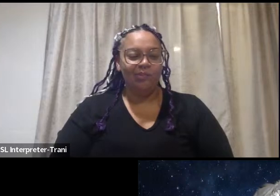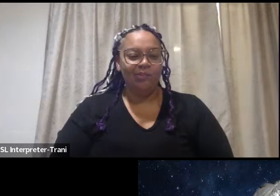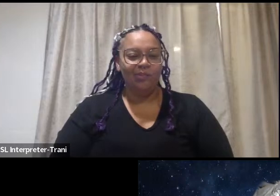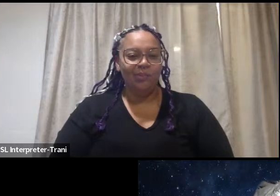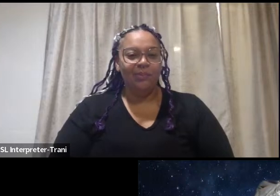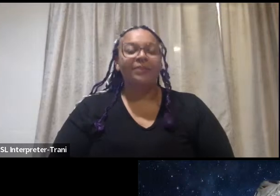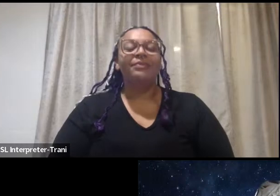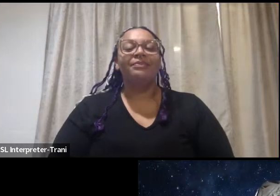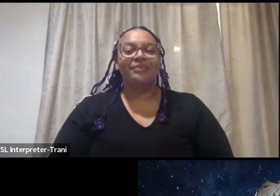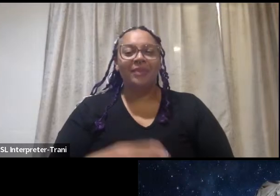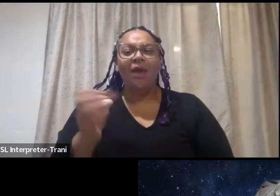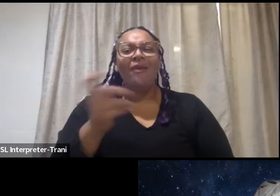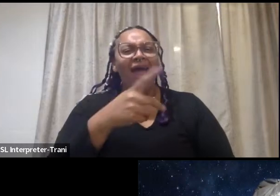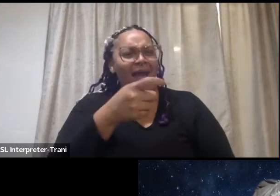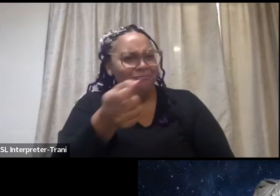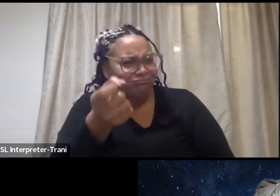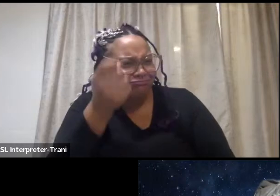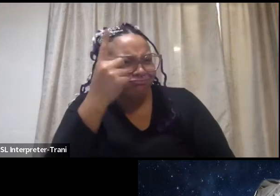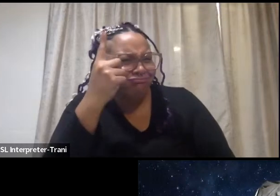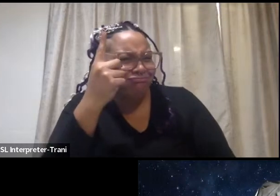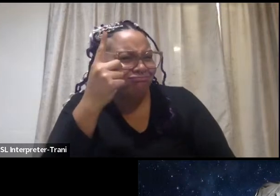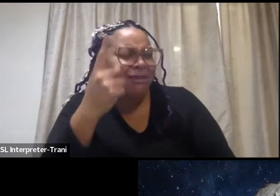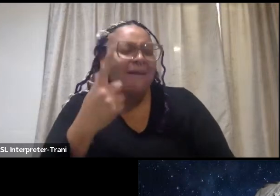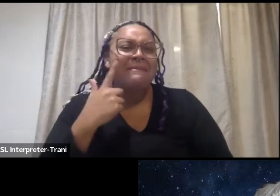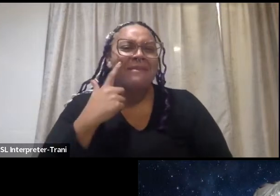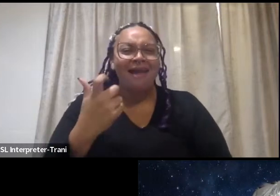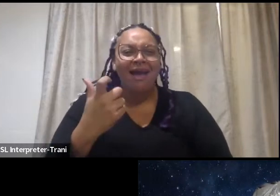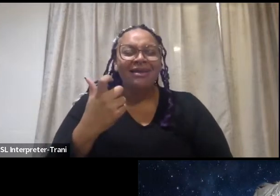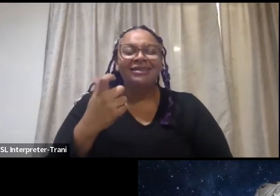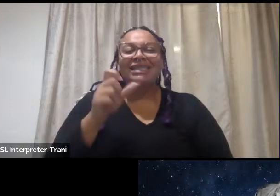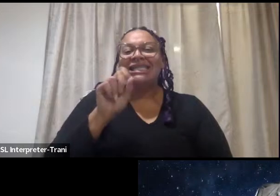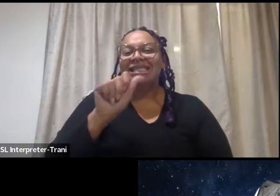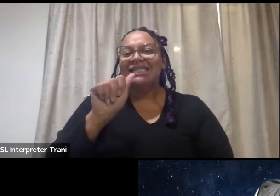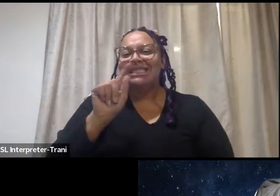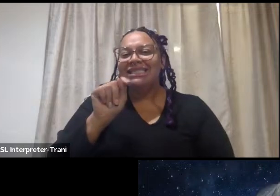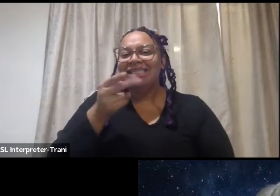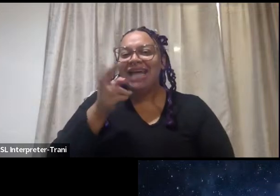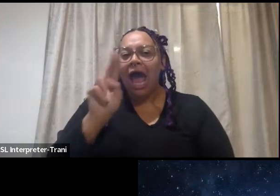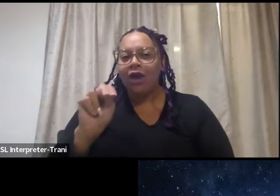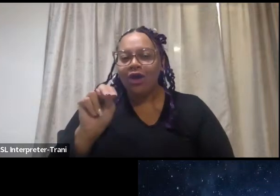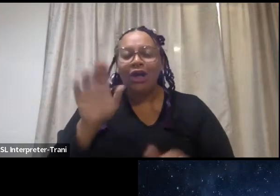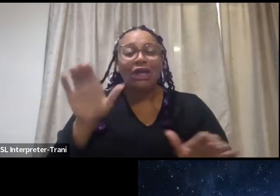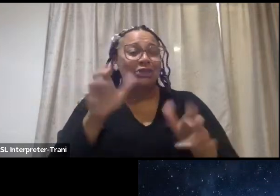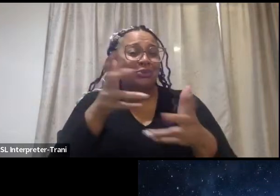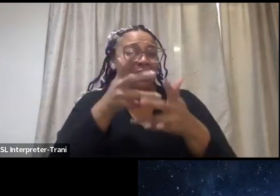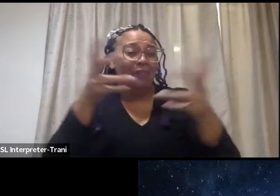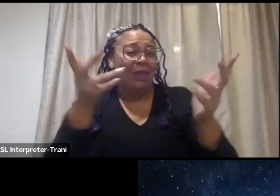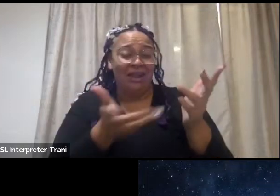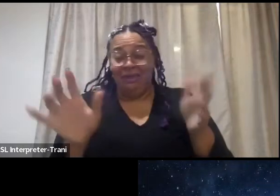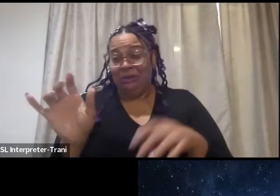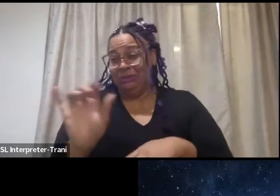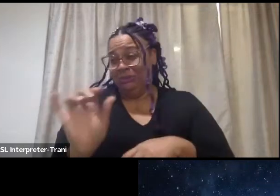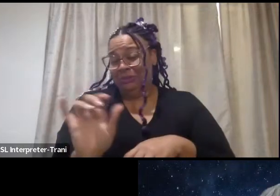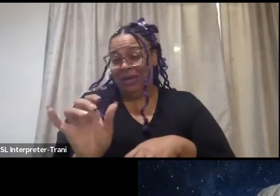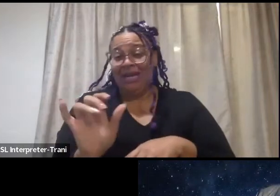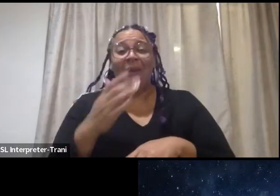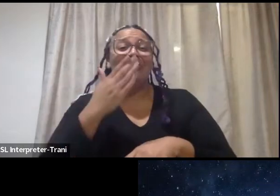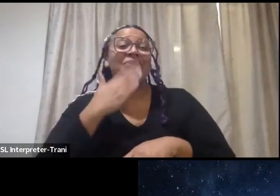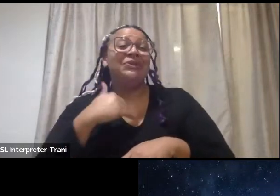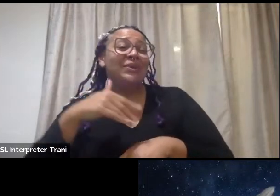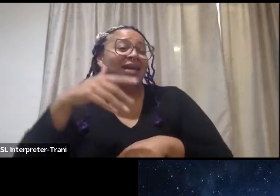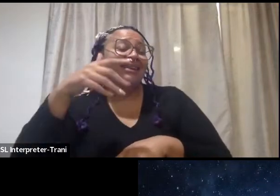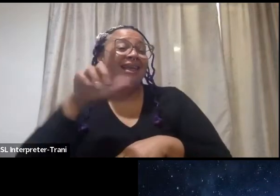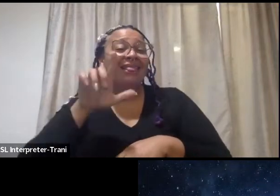This makes a lot of sense because let's see, there's Saturn doing a lot of stuff too with us right now, I believe. Sweet Leo